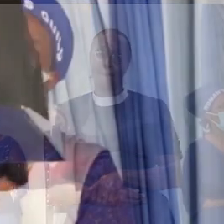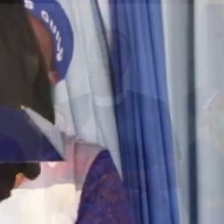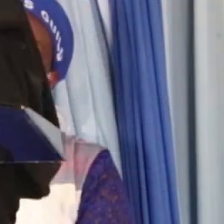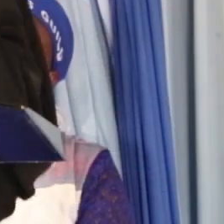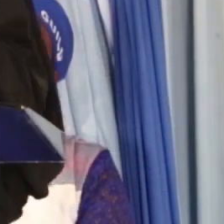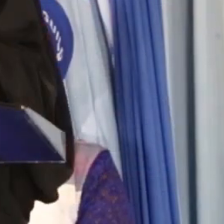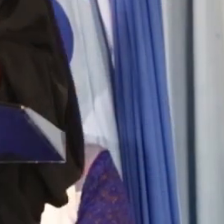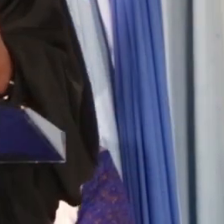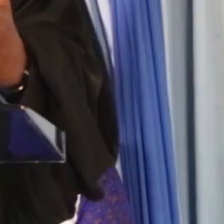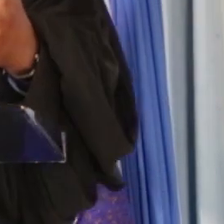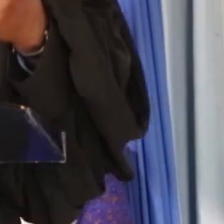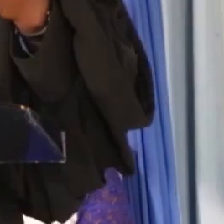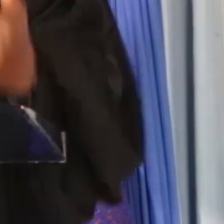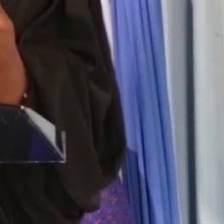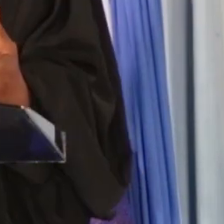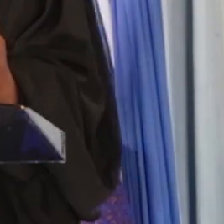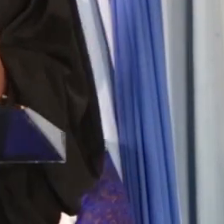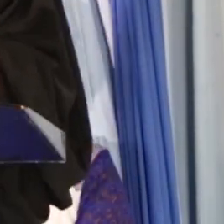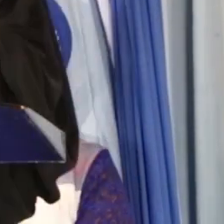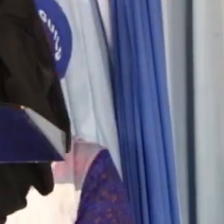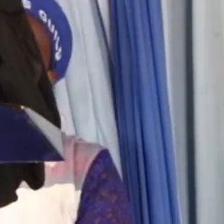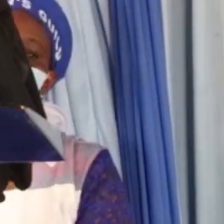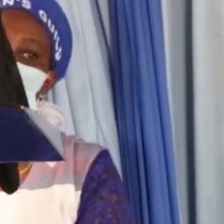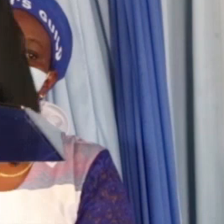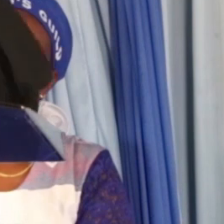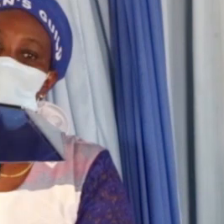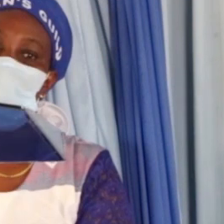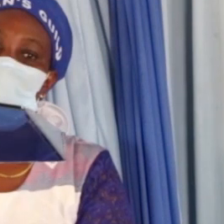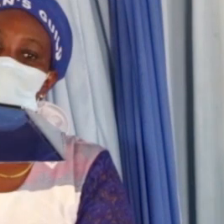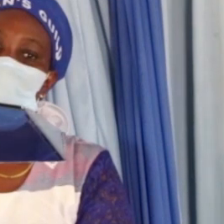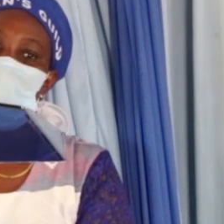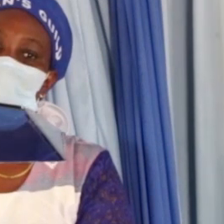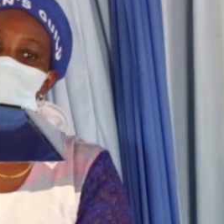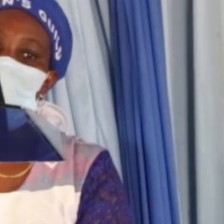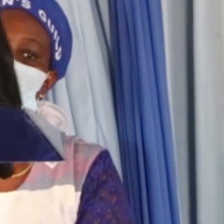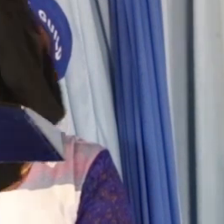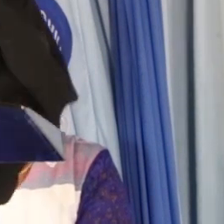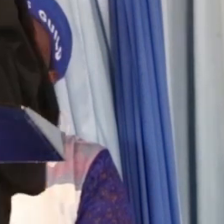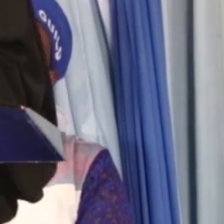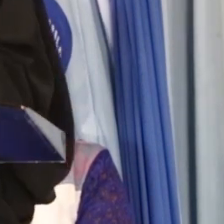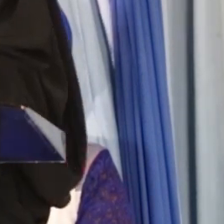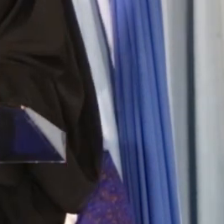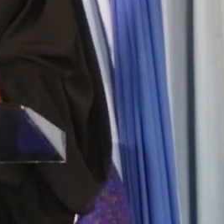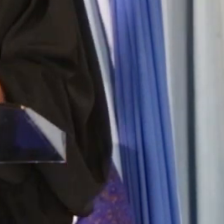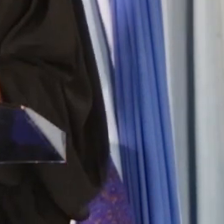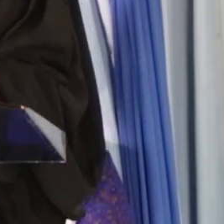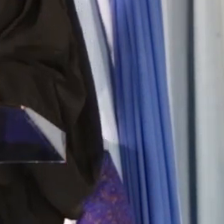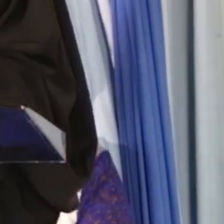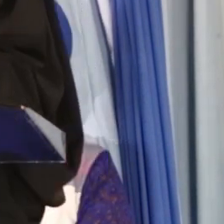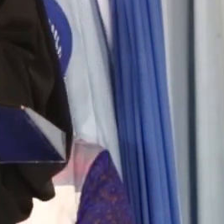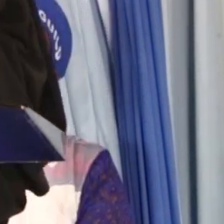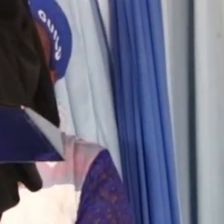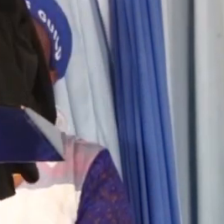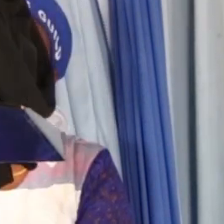in Israel's past, in the present, or in the present,